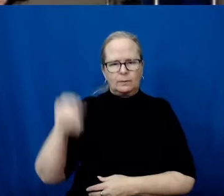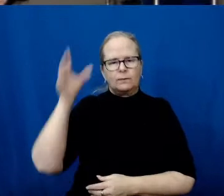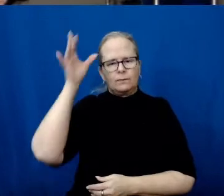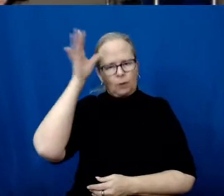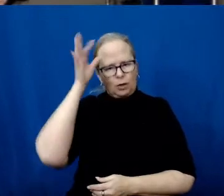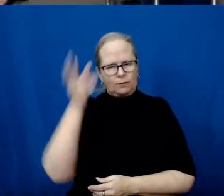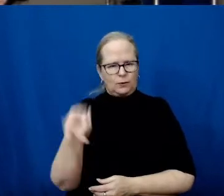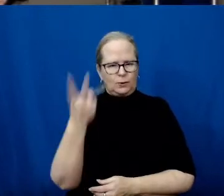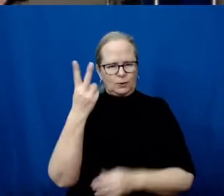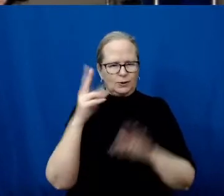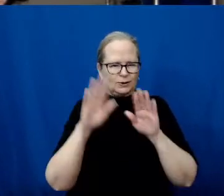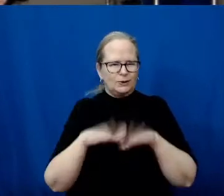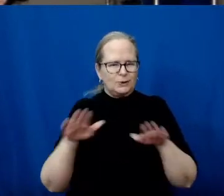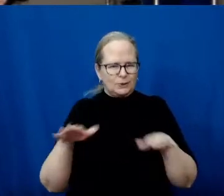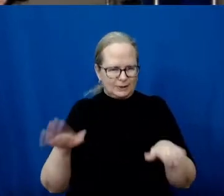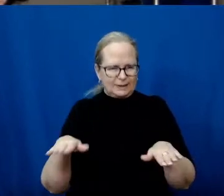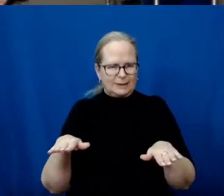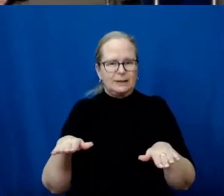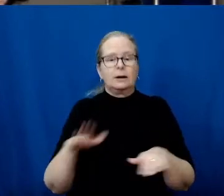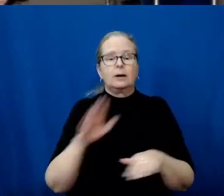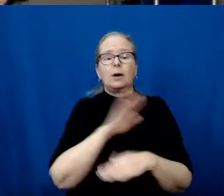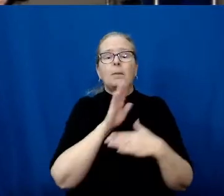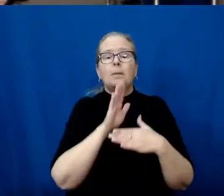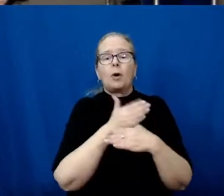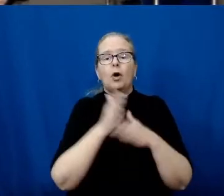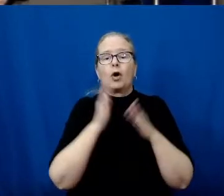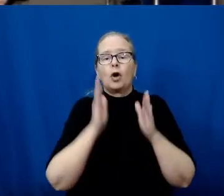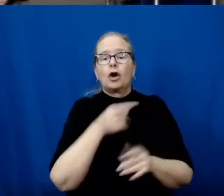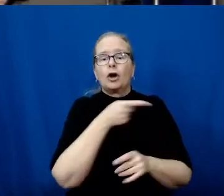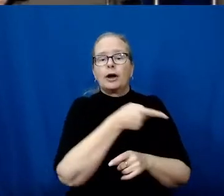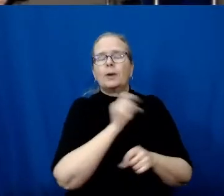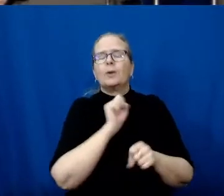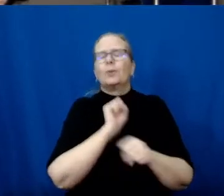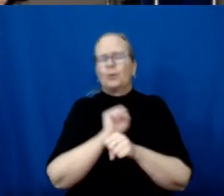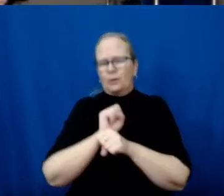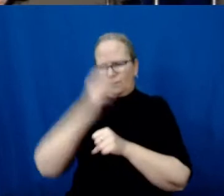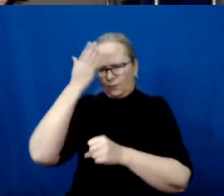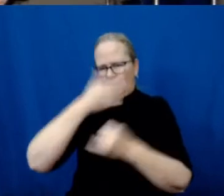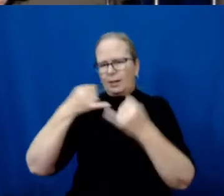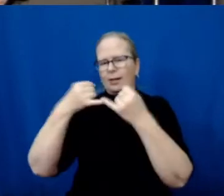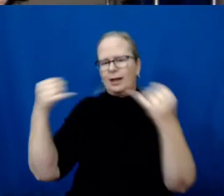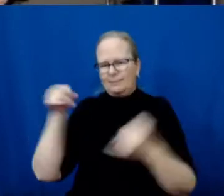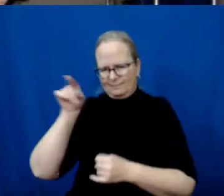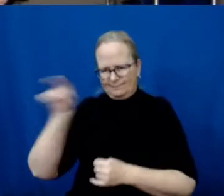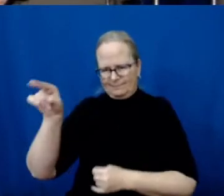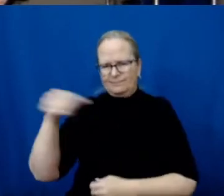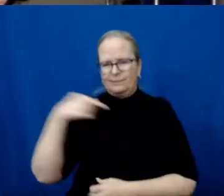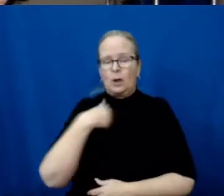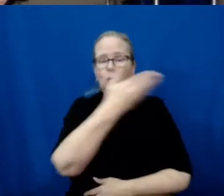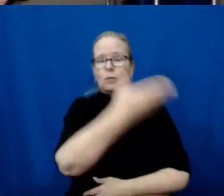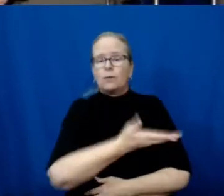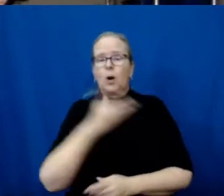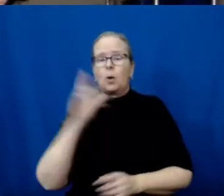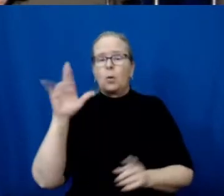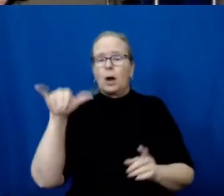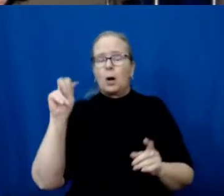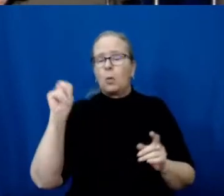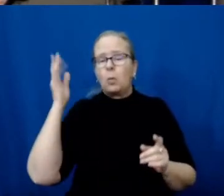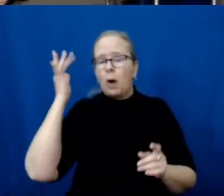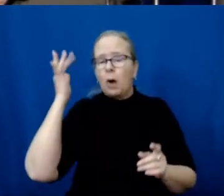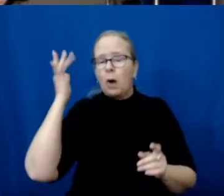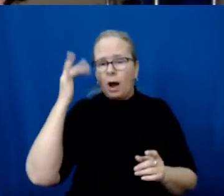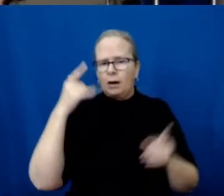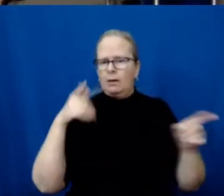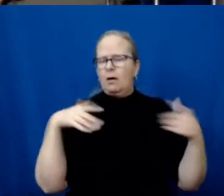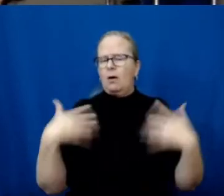We've asked Ryan to be here with us today, one, because he's awesome, two, because he has a lot of experience and knowledge, and